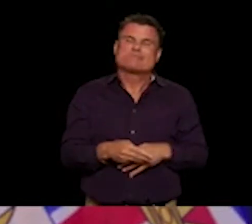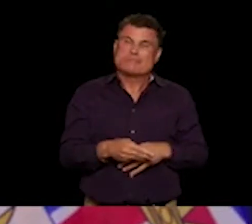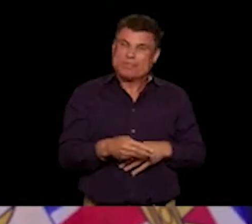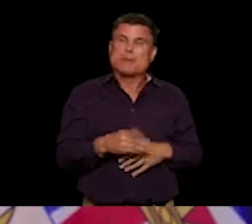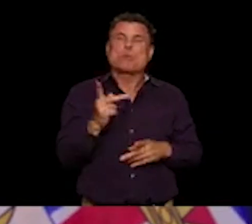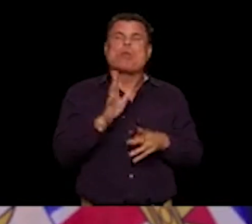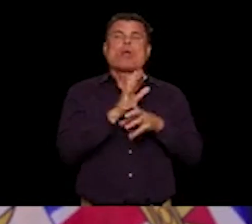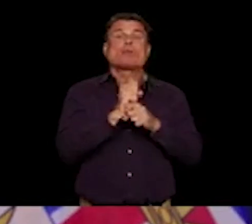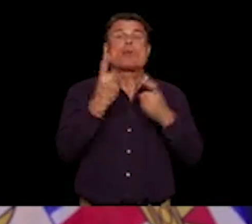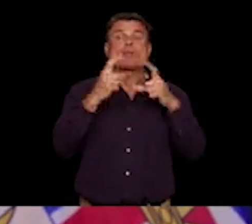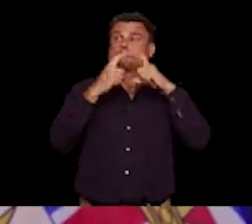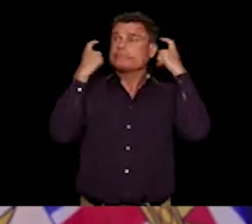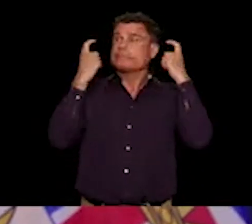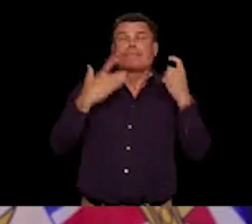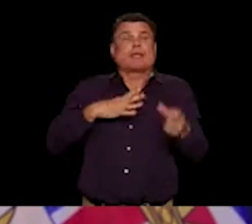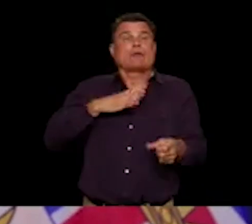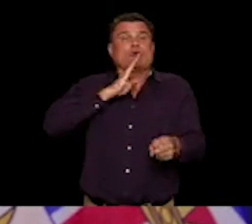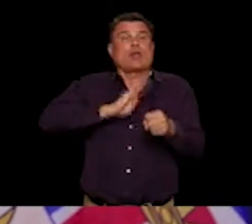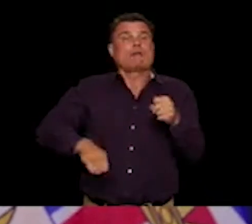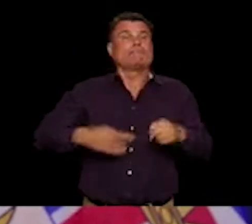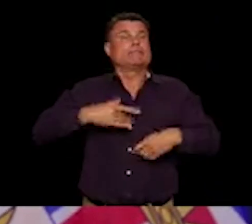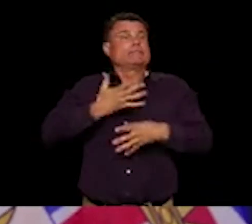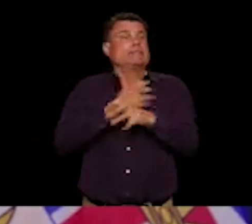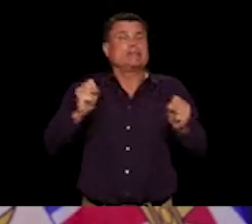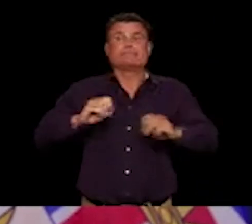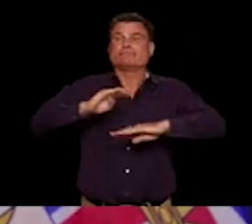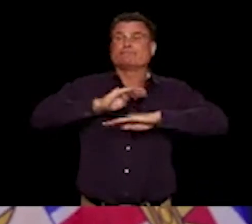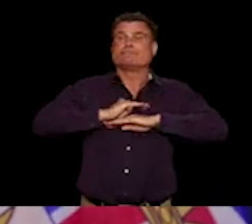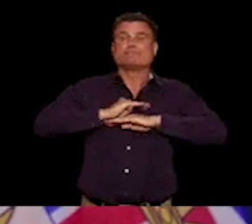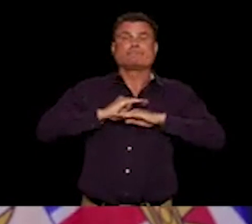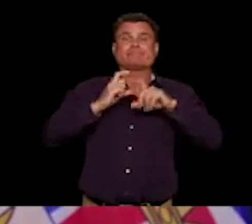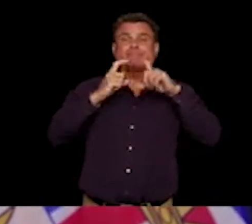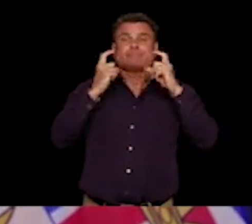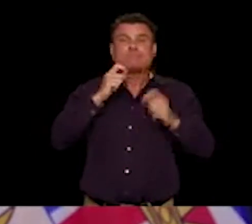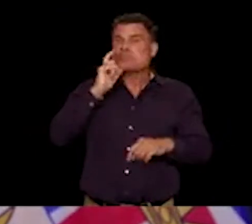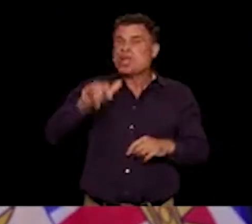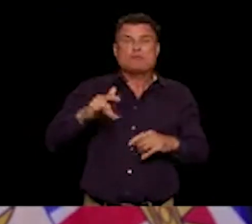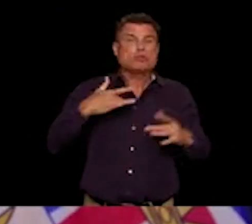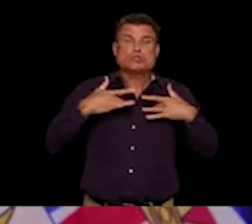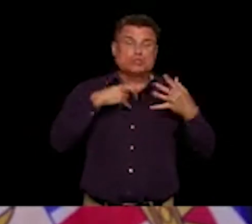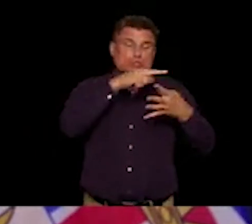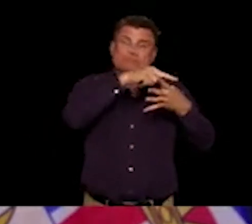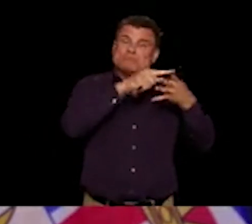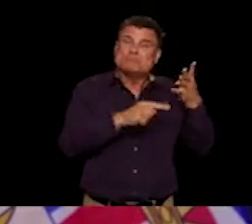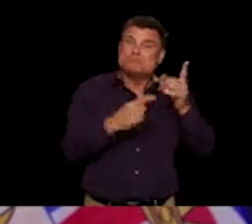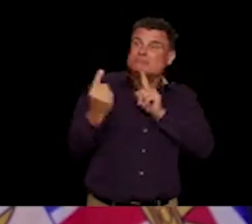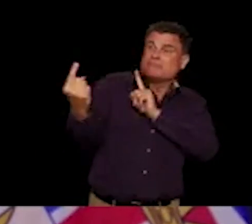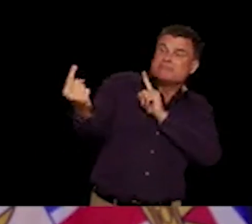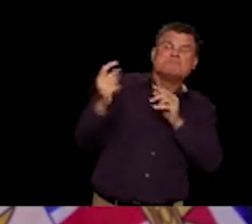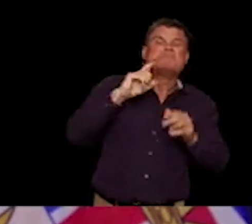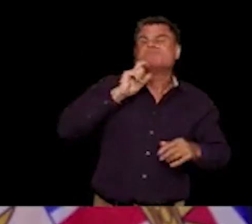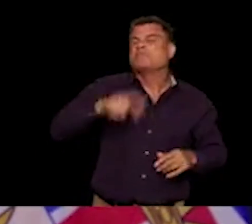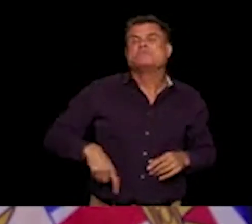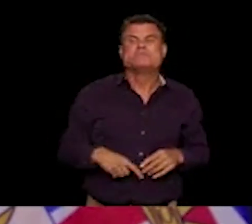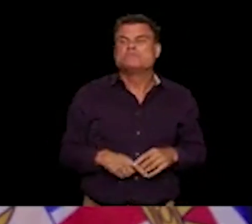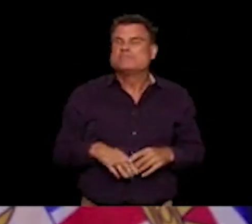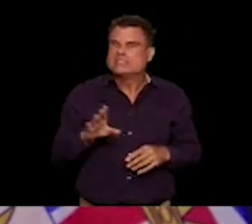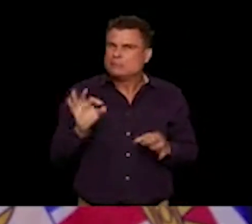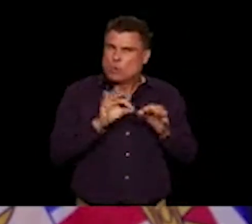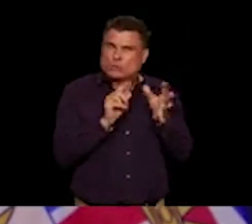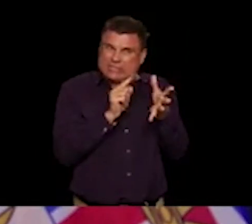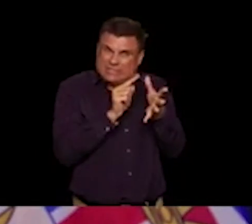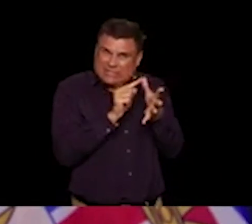don't have to do the other things. We know that physical distancing works. We know that keeping your